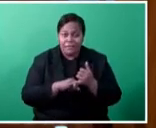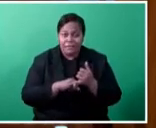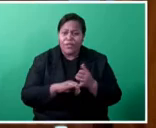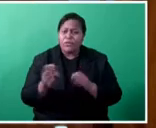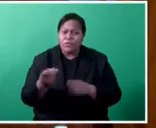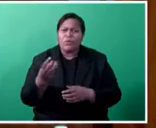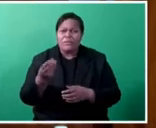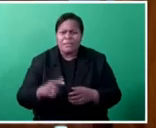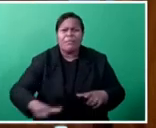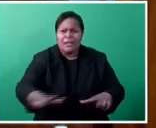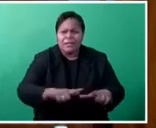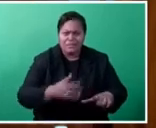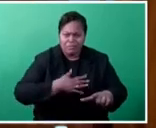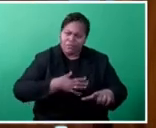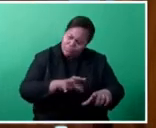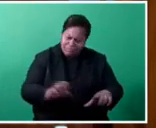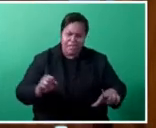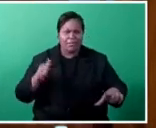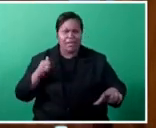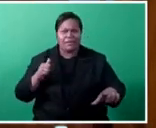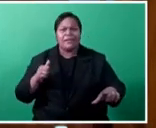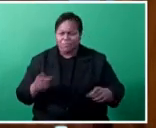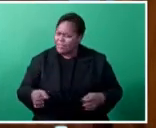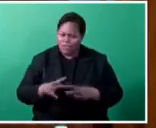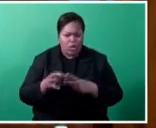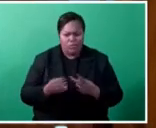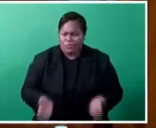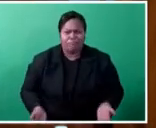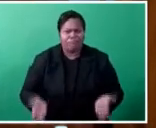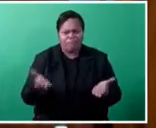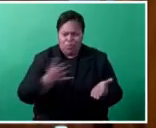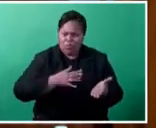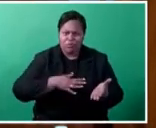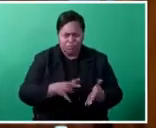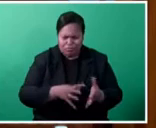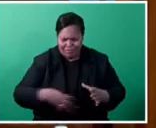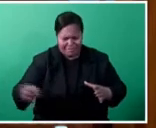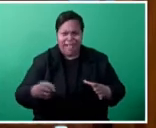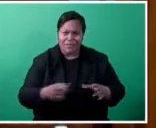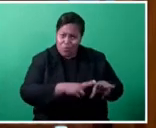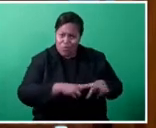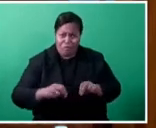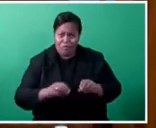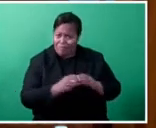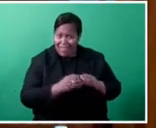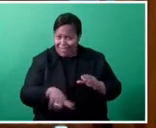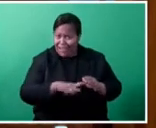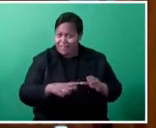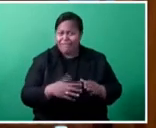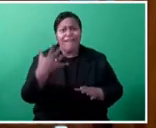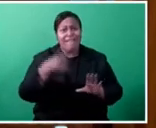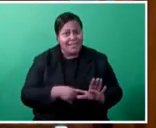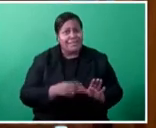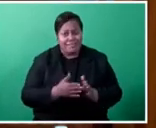wish to cease designation. This is an option available to the landowners if they so wish to withdraw their land from the designation after 5